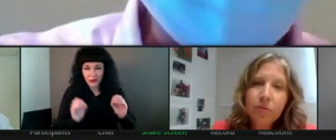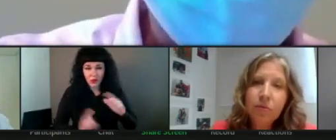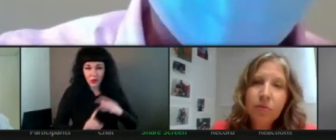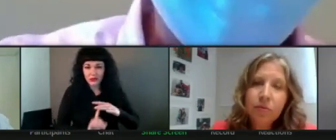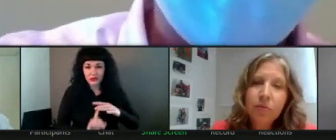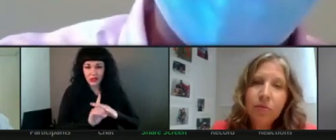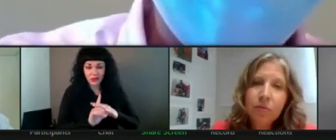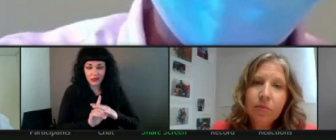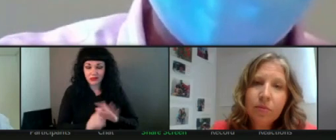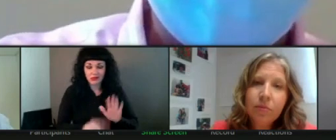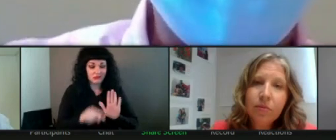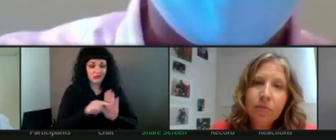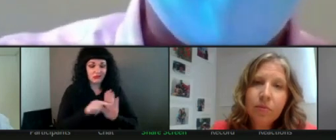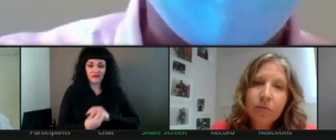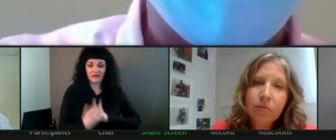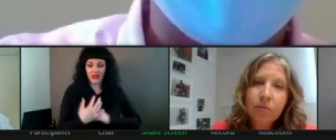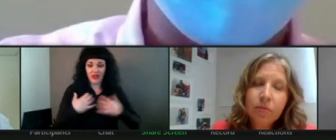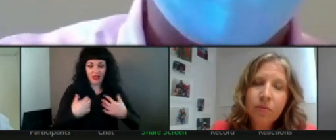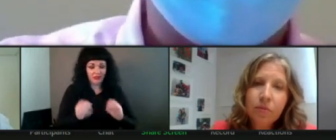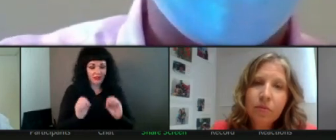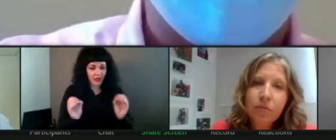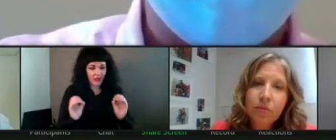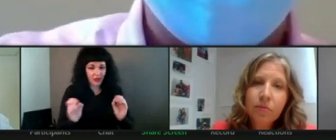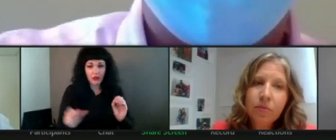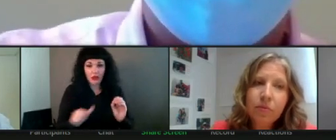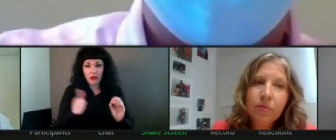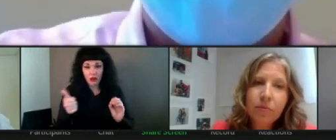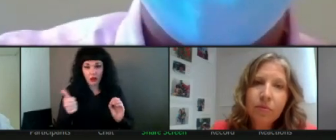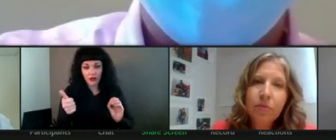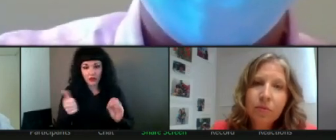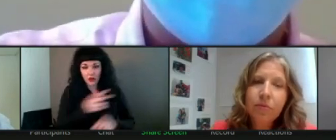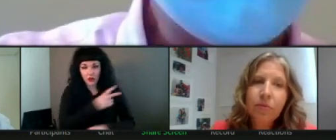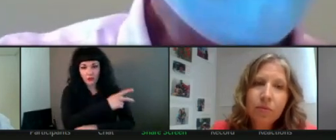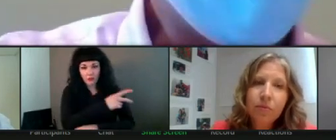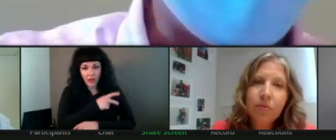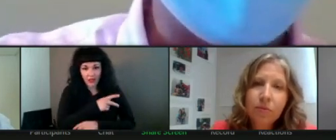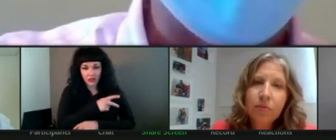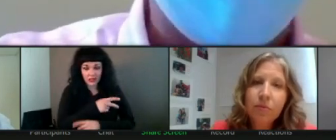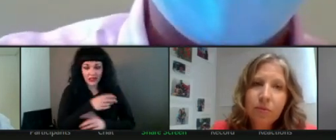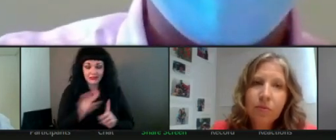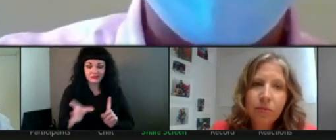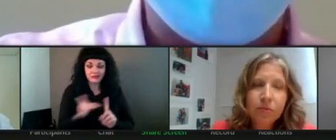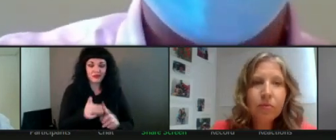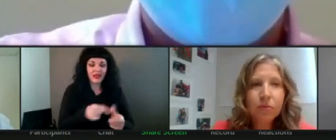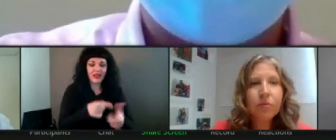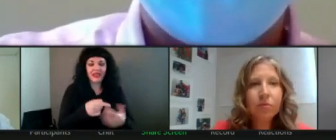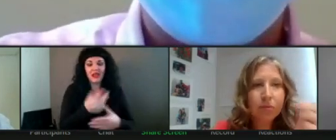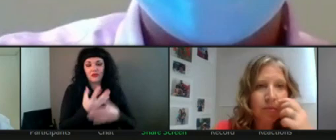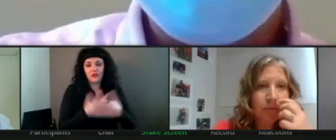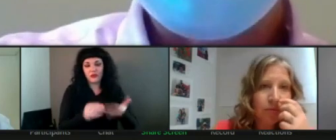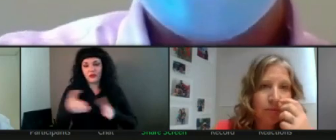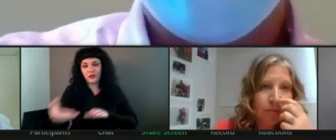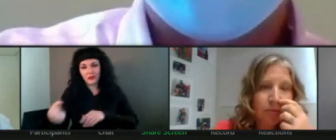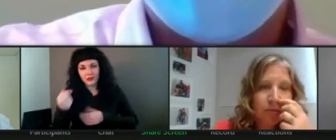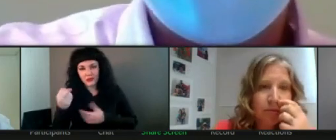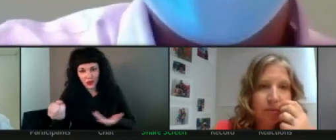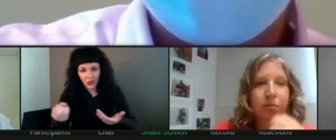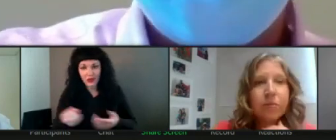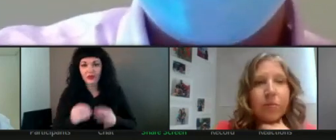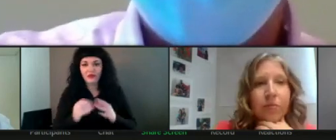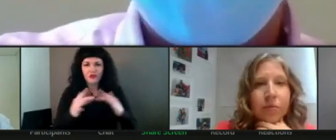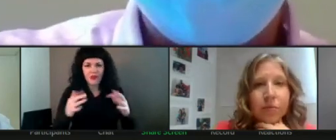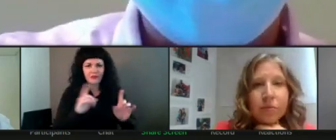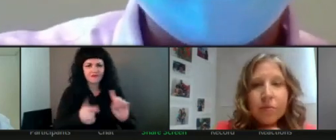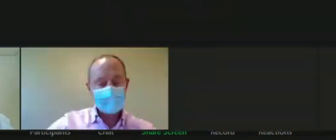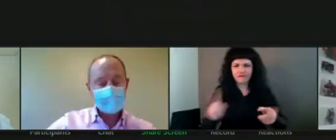then unfortunately, we've also had patients that have passed away related to COVID. And so you can imagine there's a wide variety of how people react. I think the thing that we